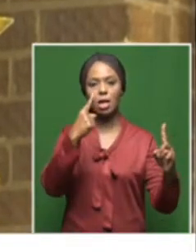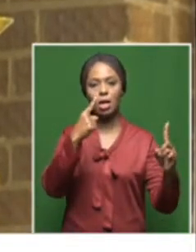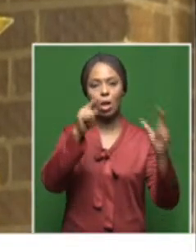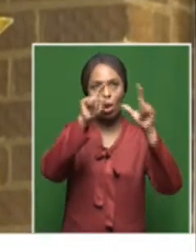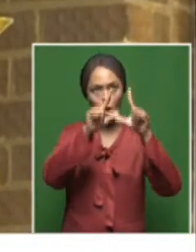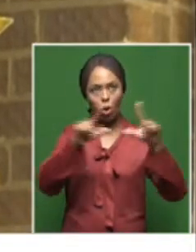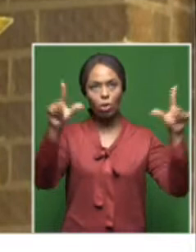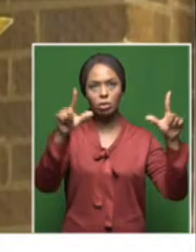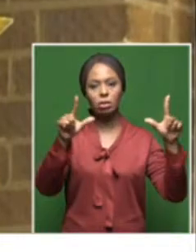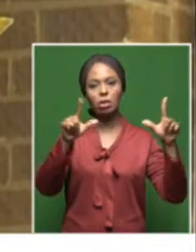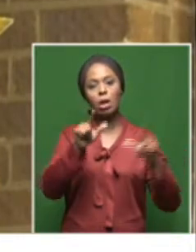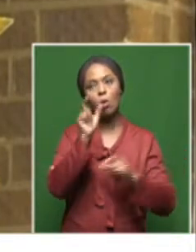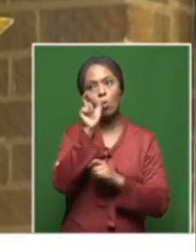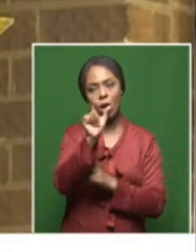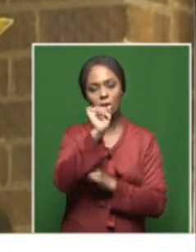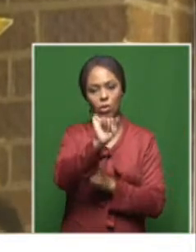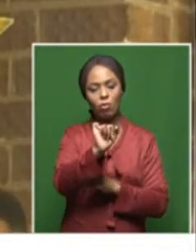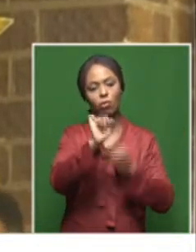Lord.